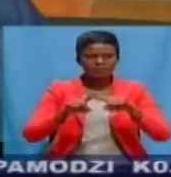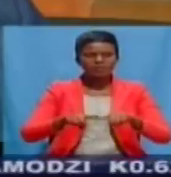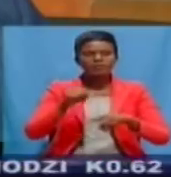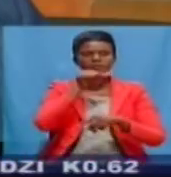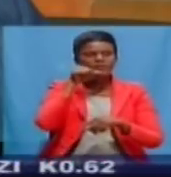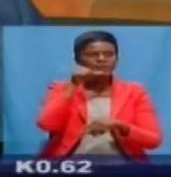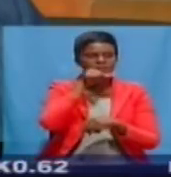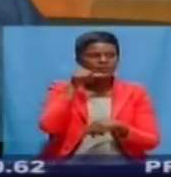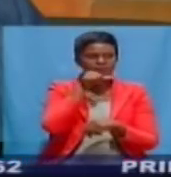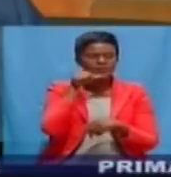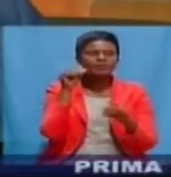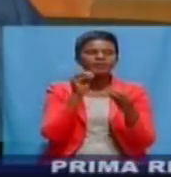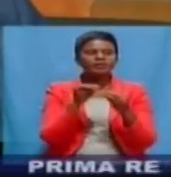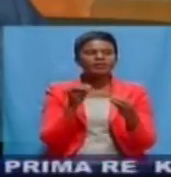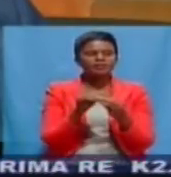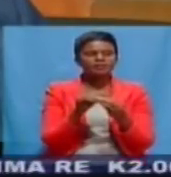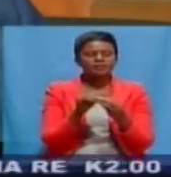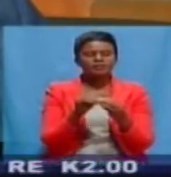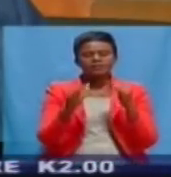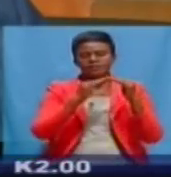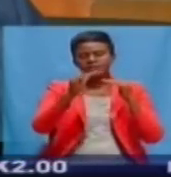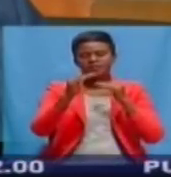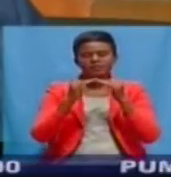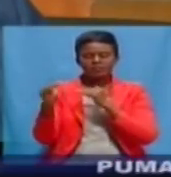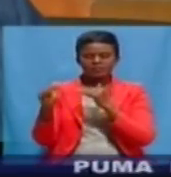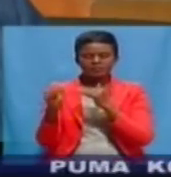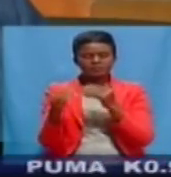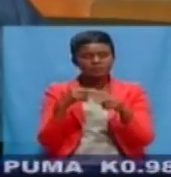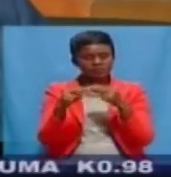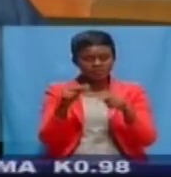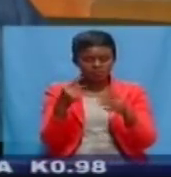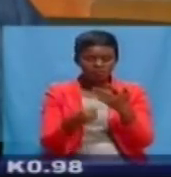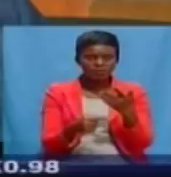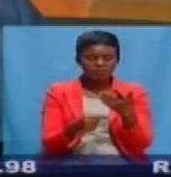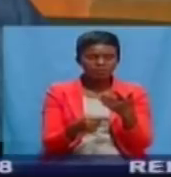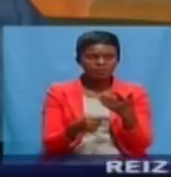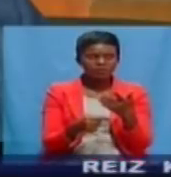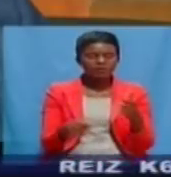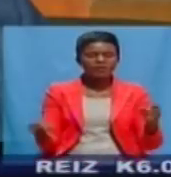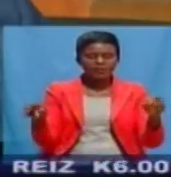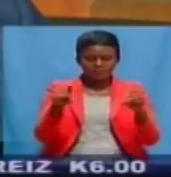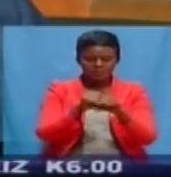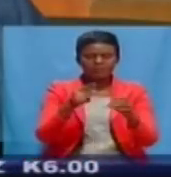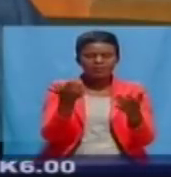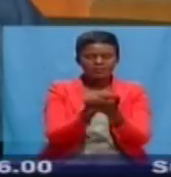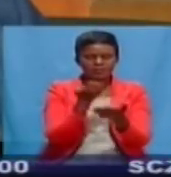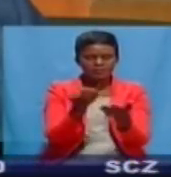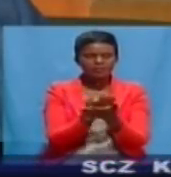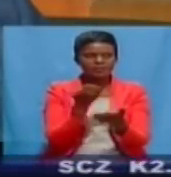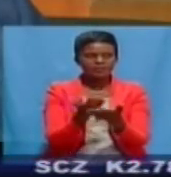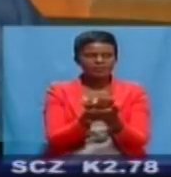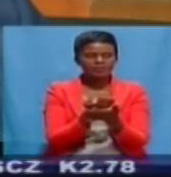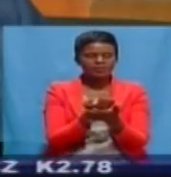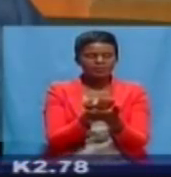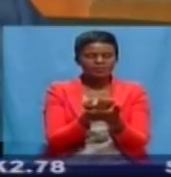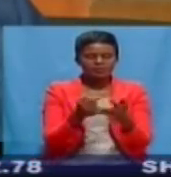predominantly, and at a subsistence level, meaning that they only participate in the economy maybe 4 months